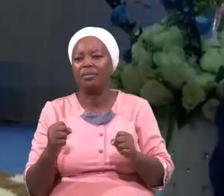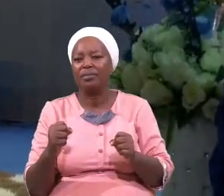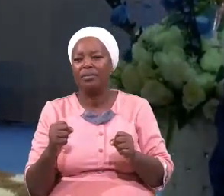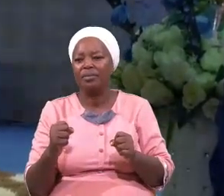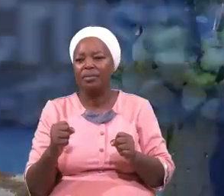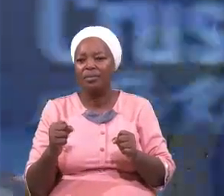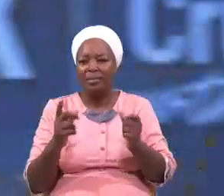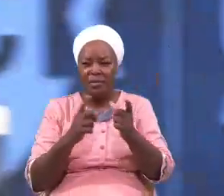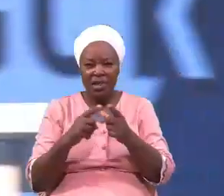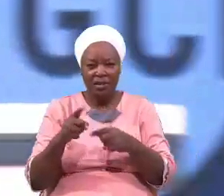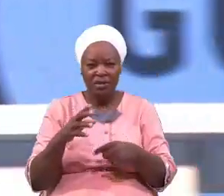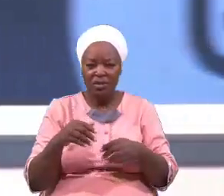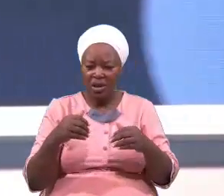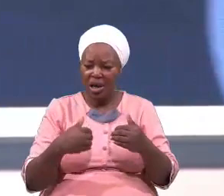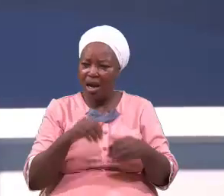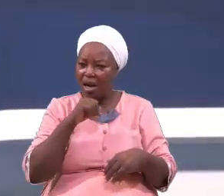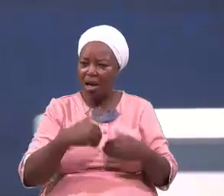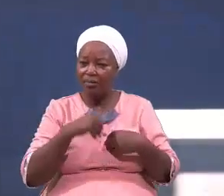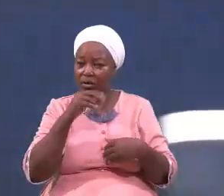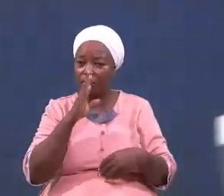And you have not been able to sit down or stand up.